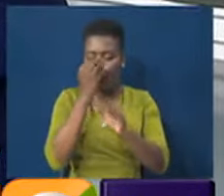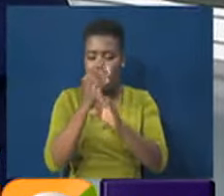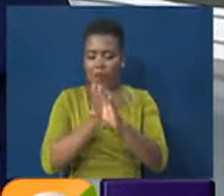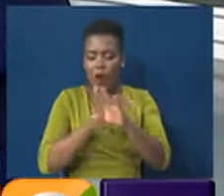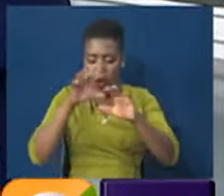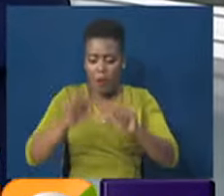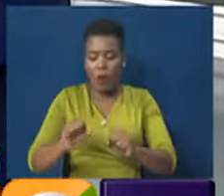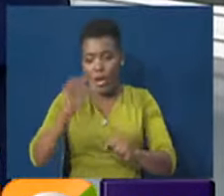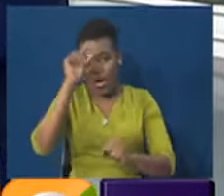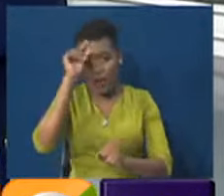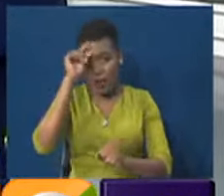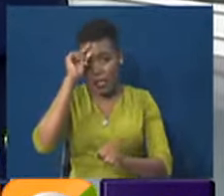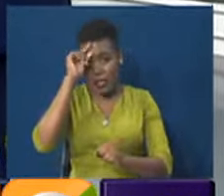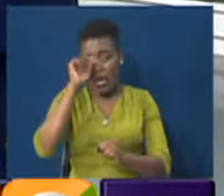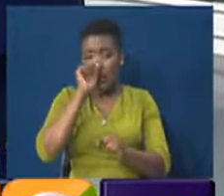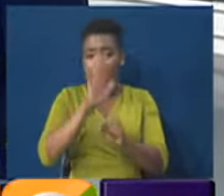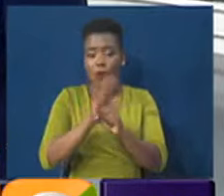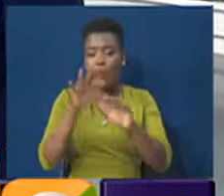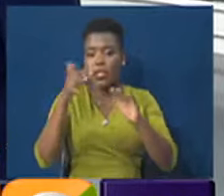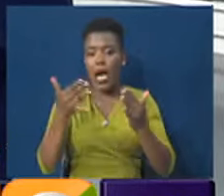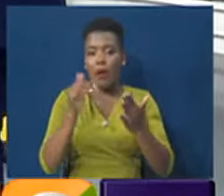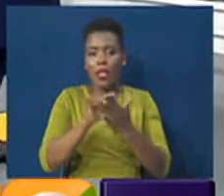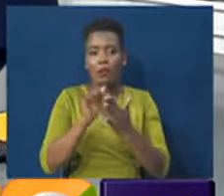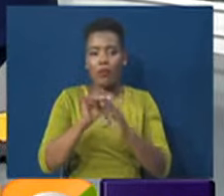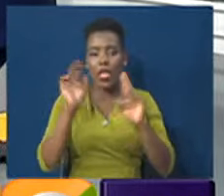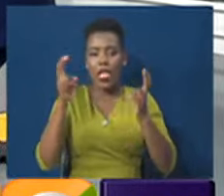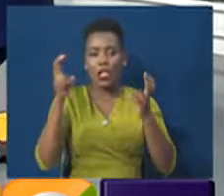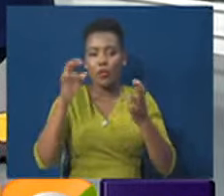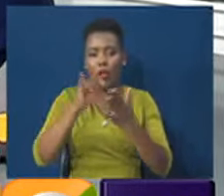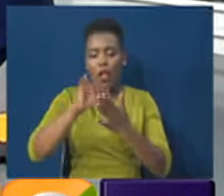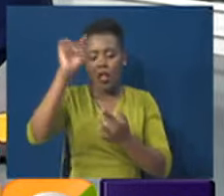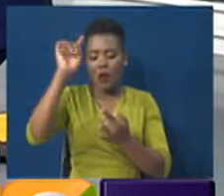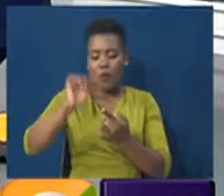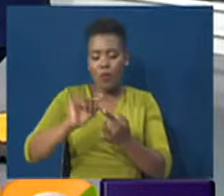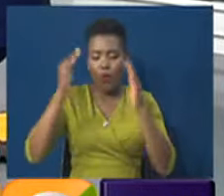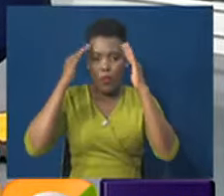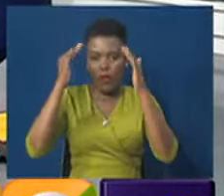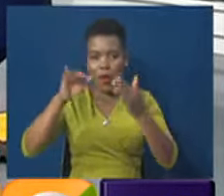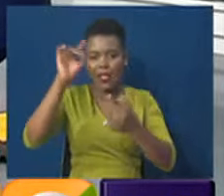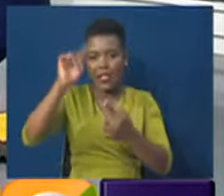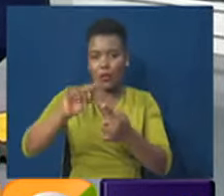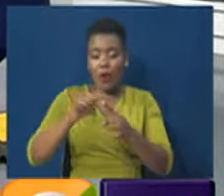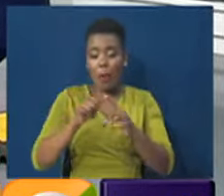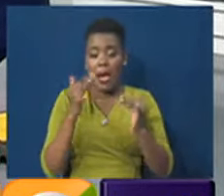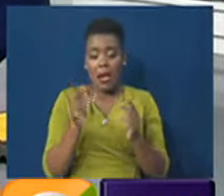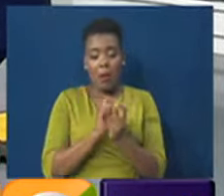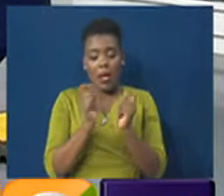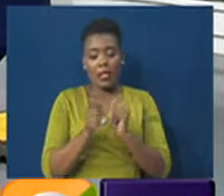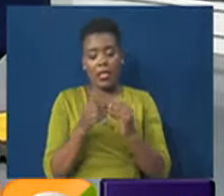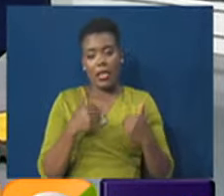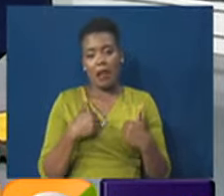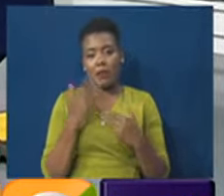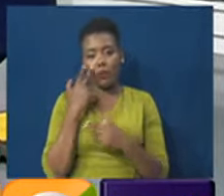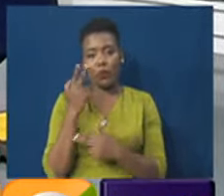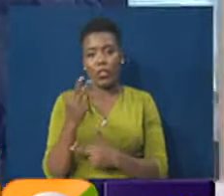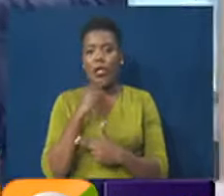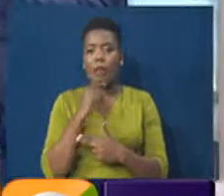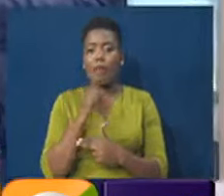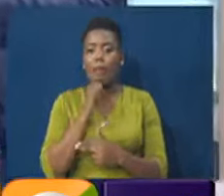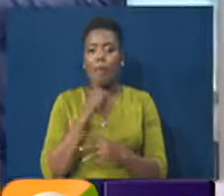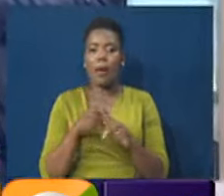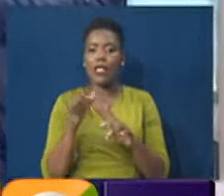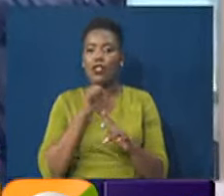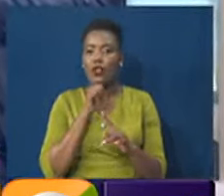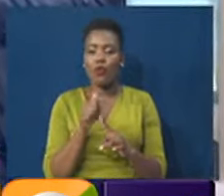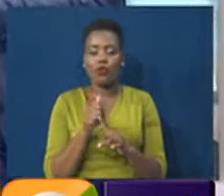president. In fact, the promise was that would be one of the issues to be focused on. There has been a bit of change, but not necessarily where people